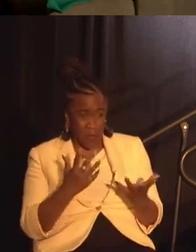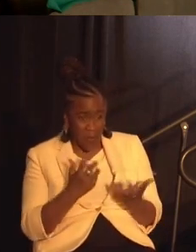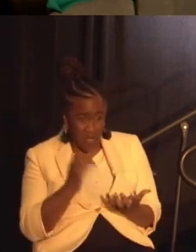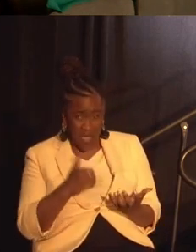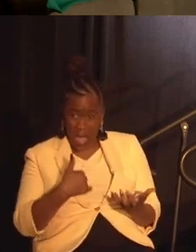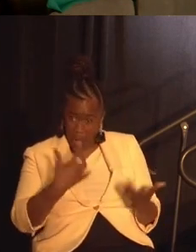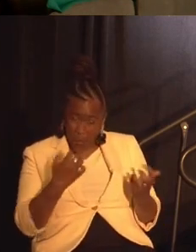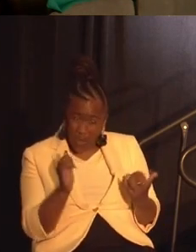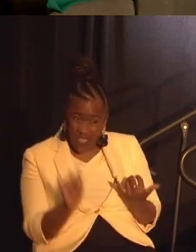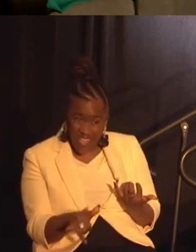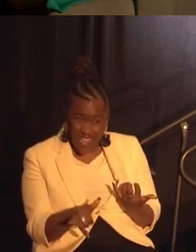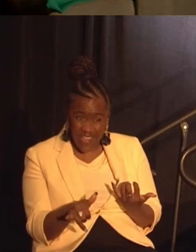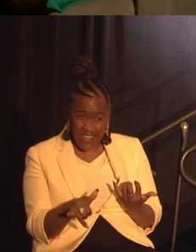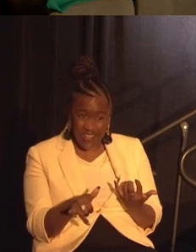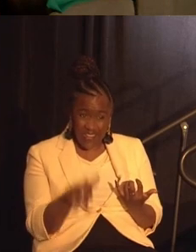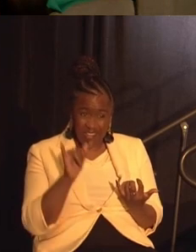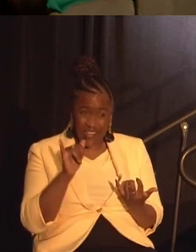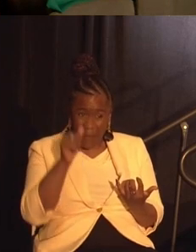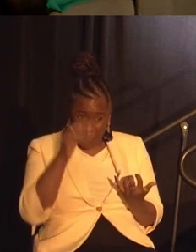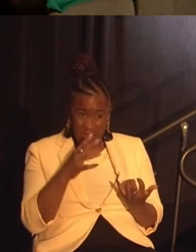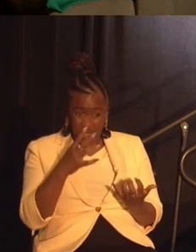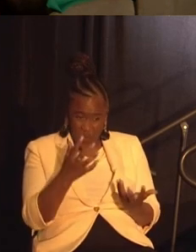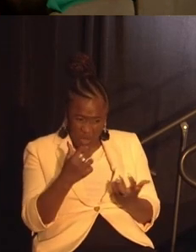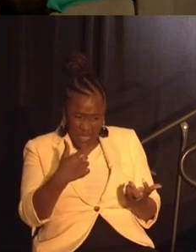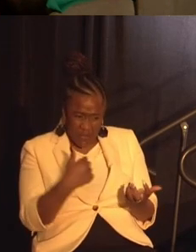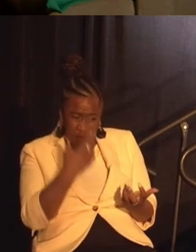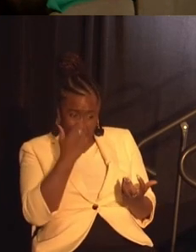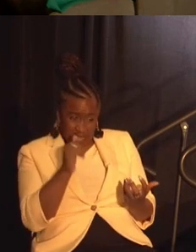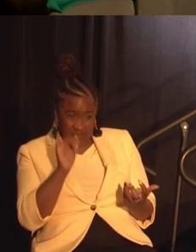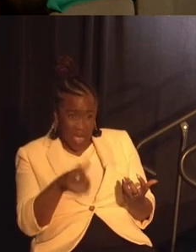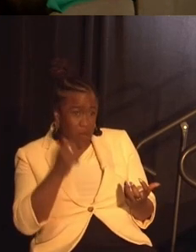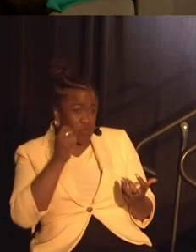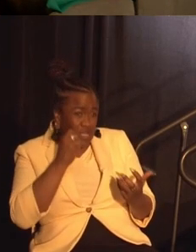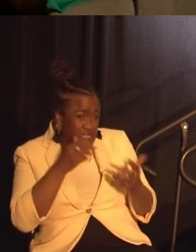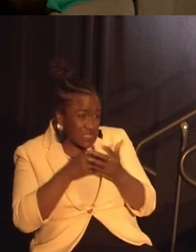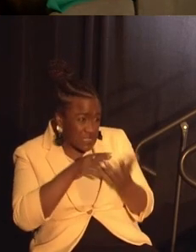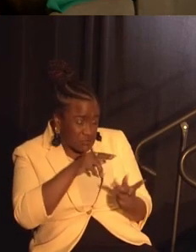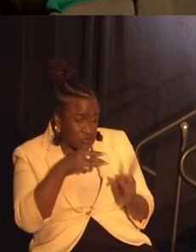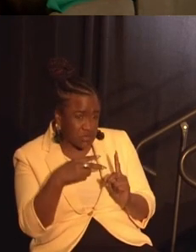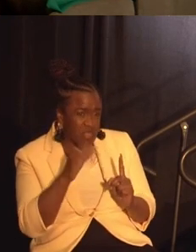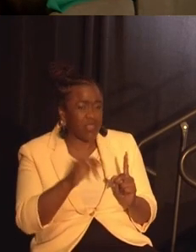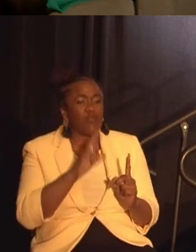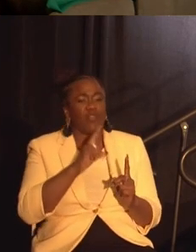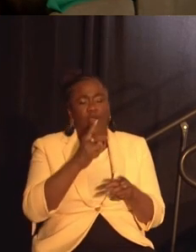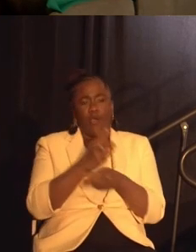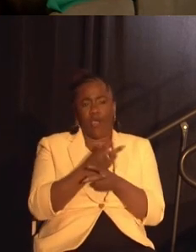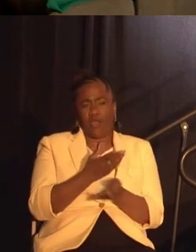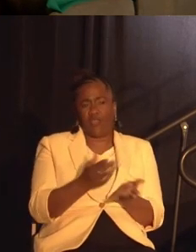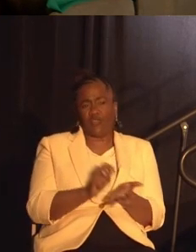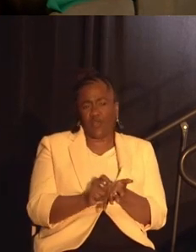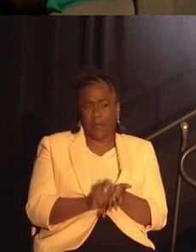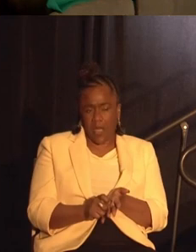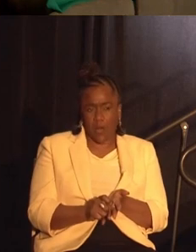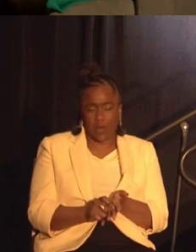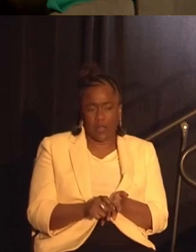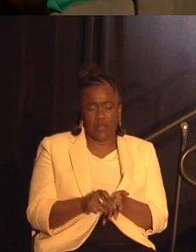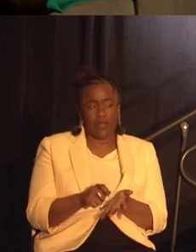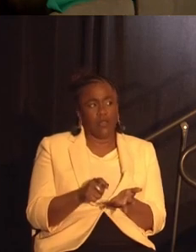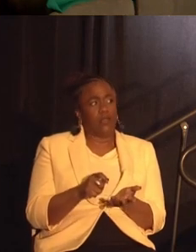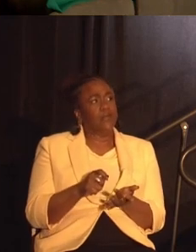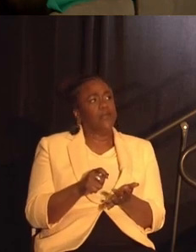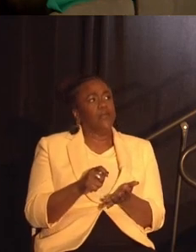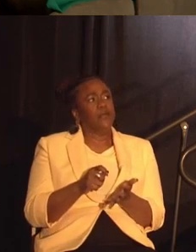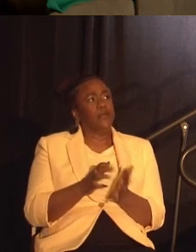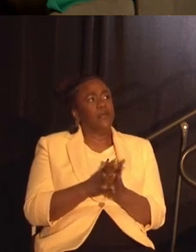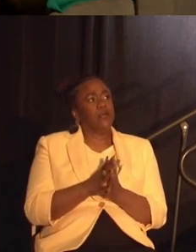I desired white men desiring me. And so that was the hardest thing to write about in this book. And